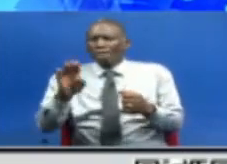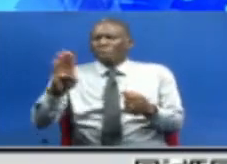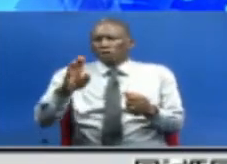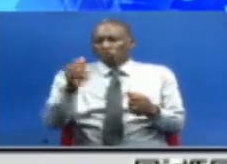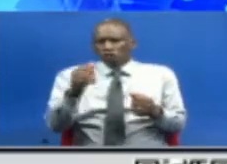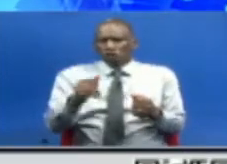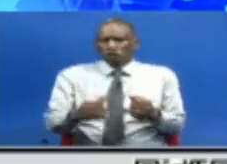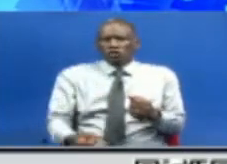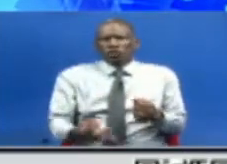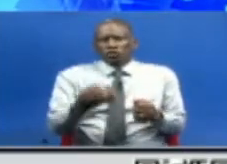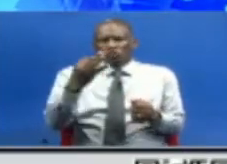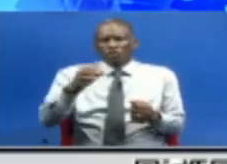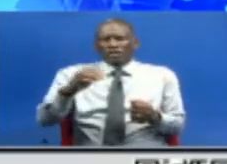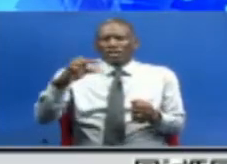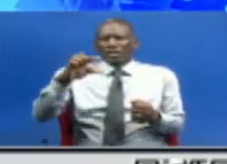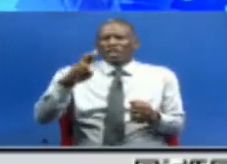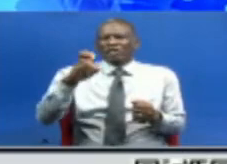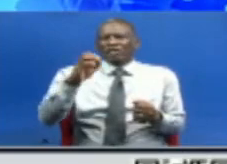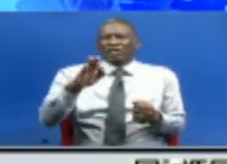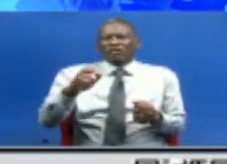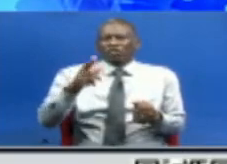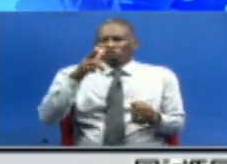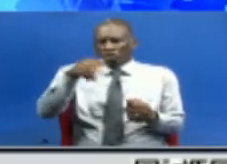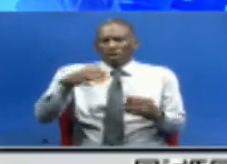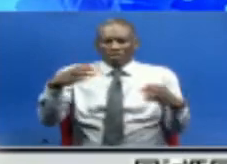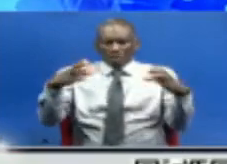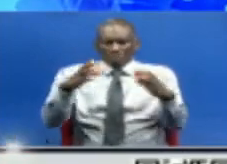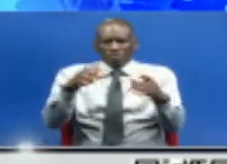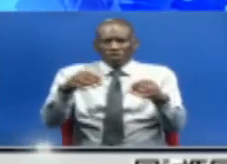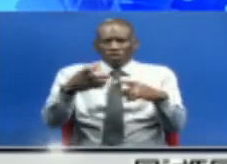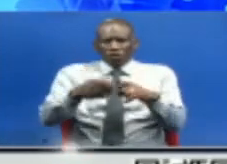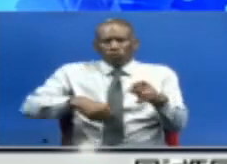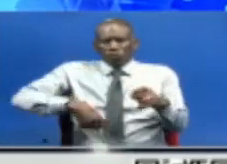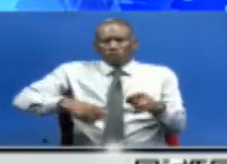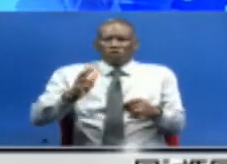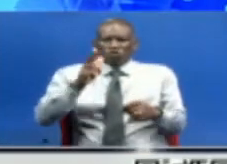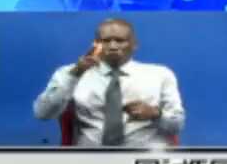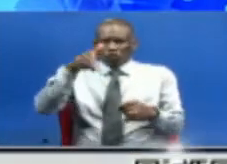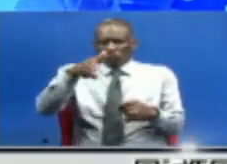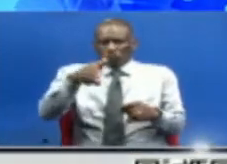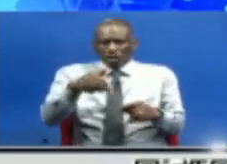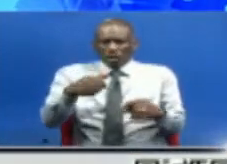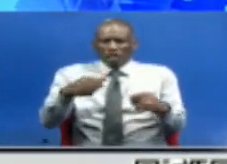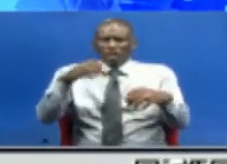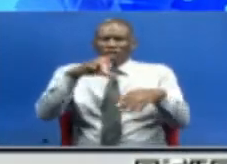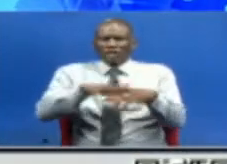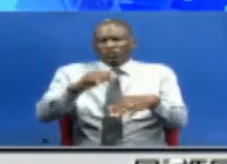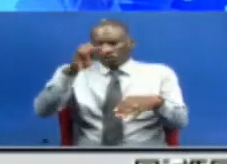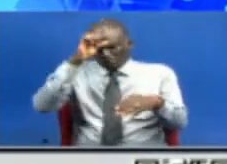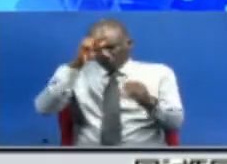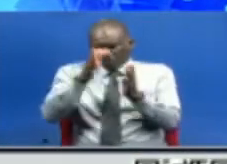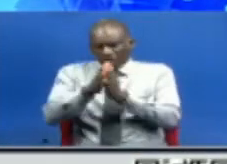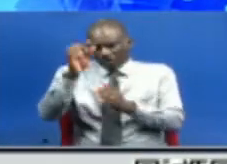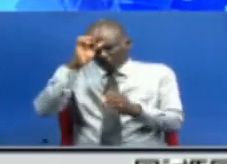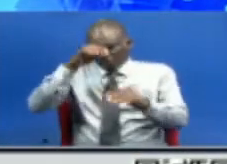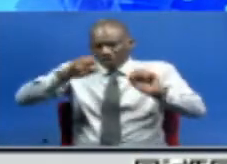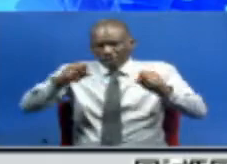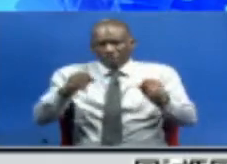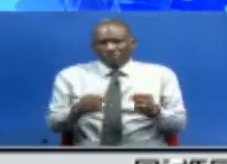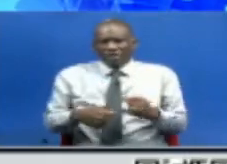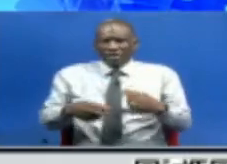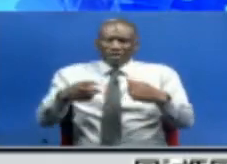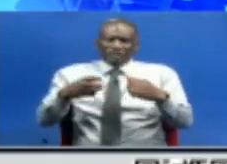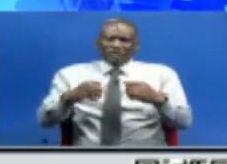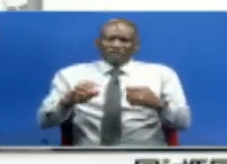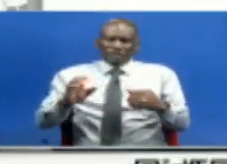three Gulf oil firms as proceeds from the sale of fuel sourced through the government-to-government deal. The Senate Committee